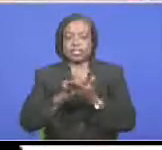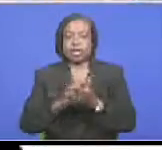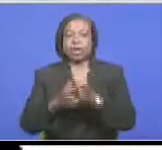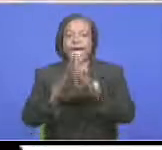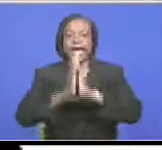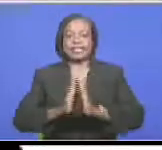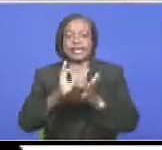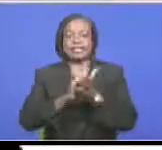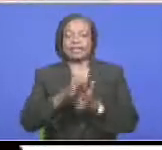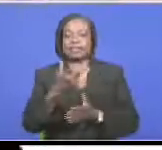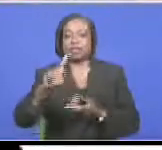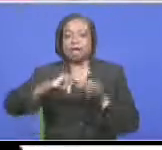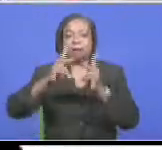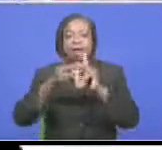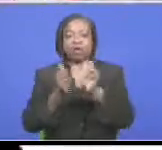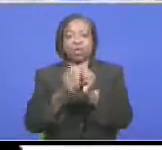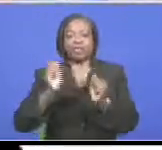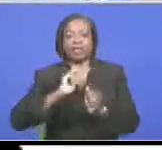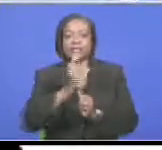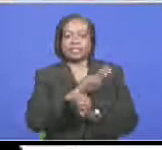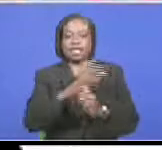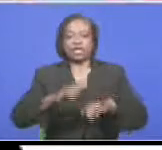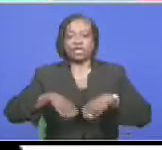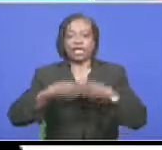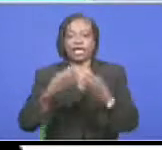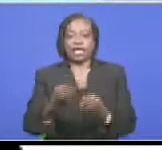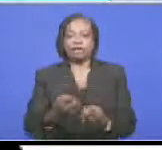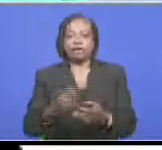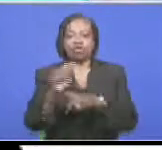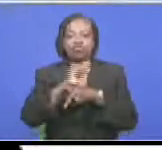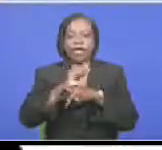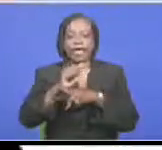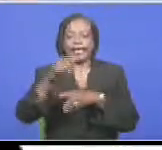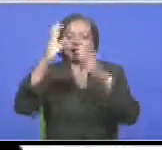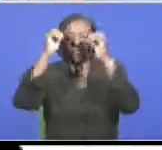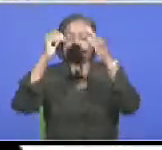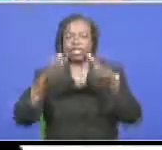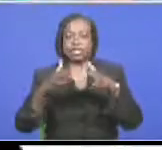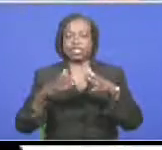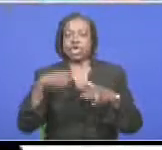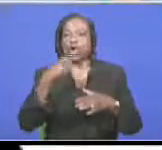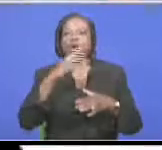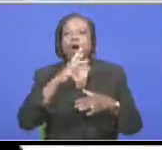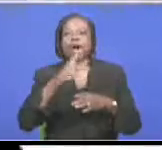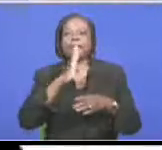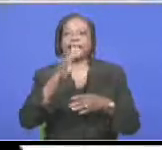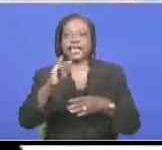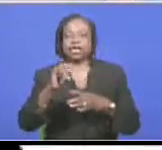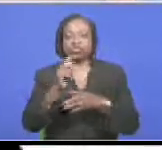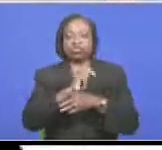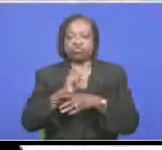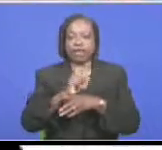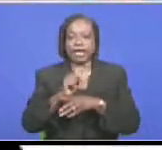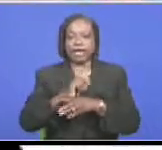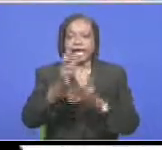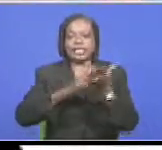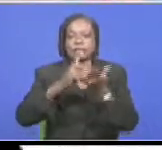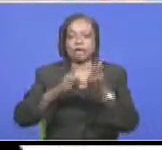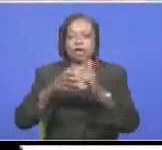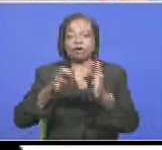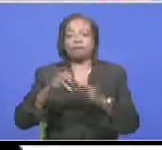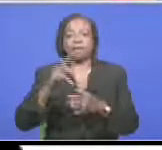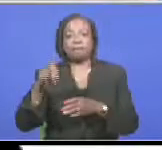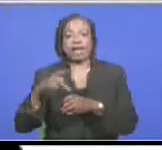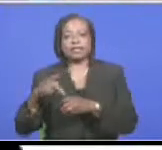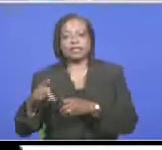asking is that they would partner with us to provide trained teachers or teachers who are being trained as part of their practical to